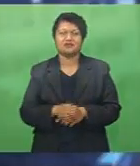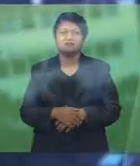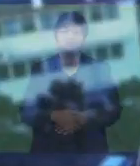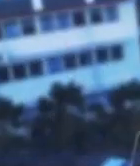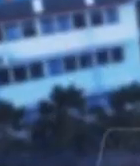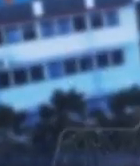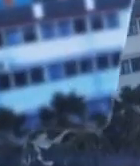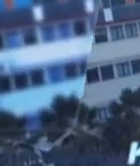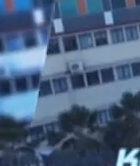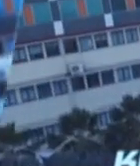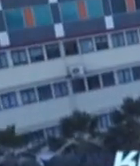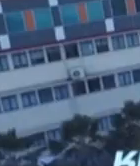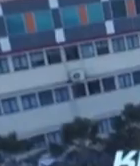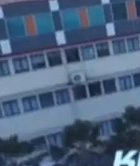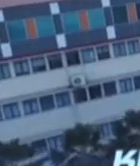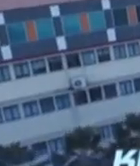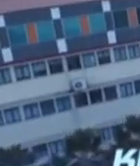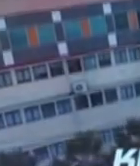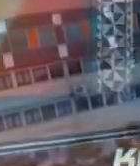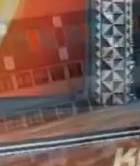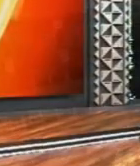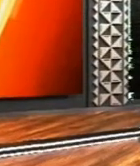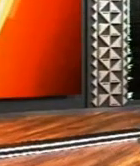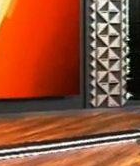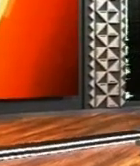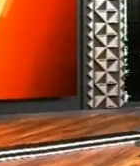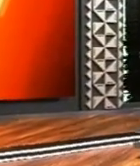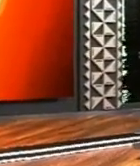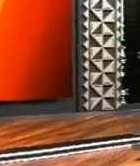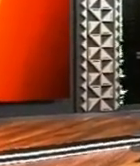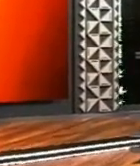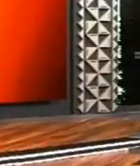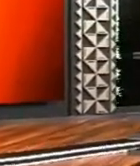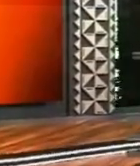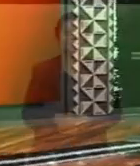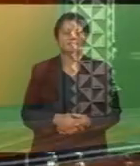From the studios of FBC Suva, Ateda Lendua.